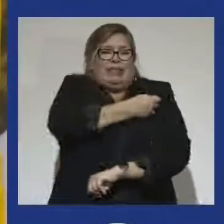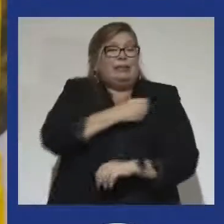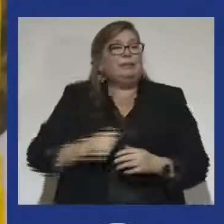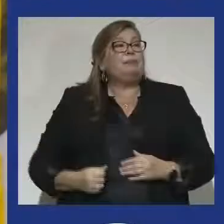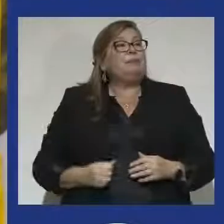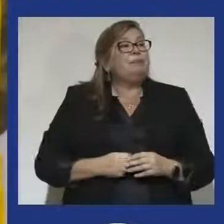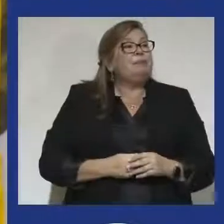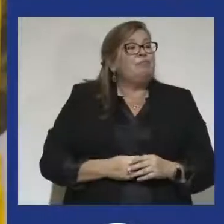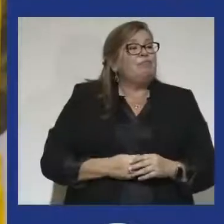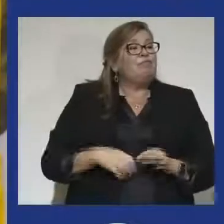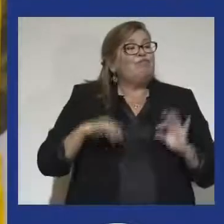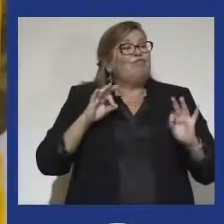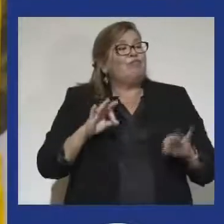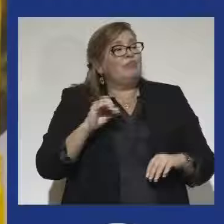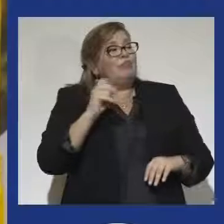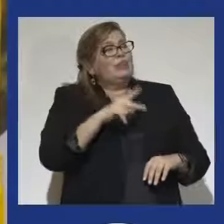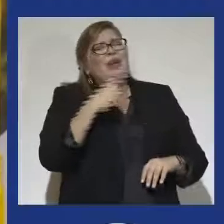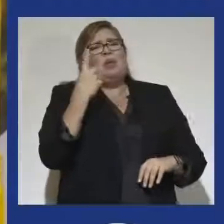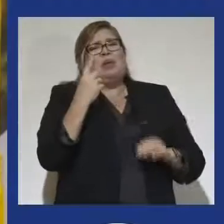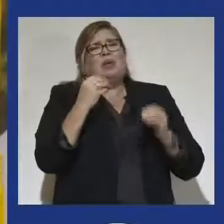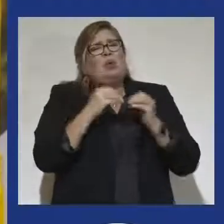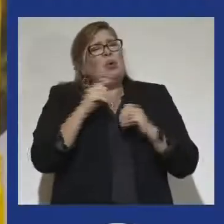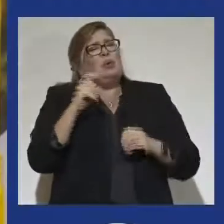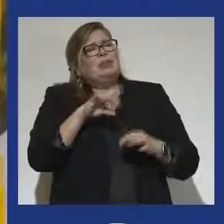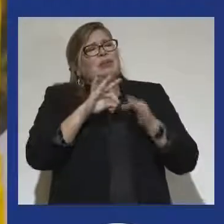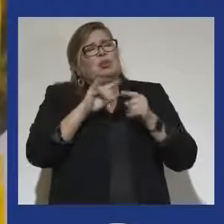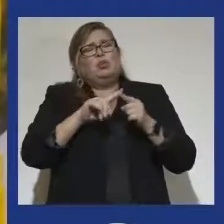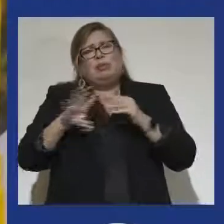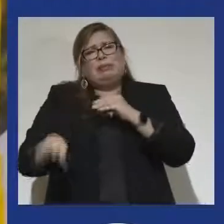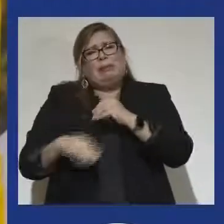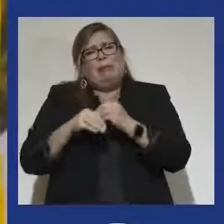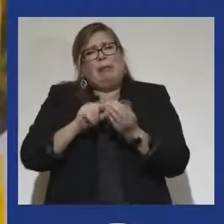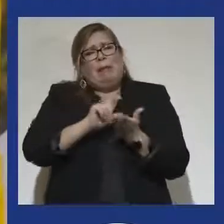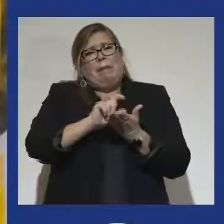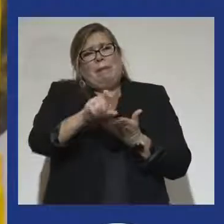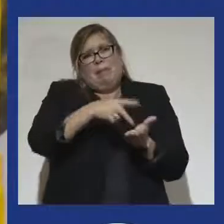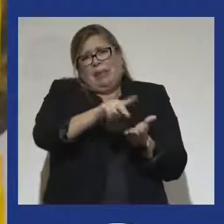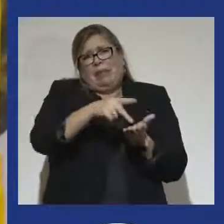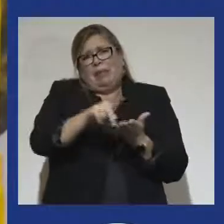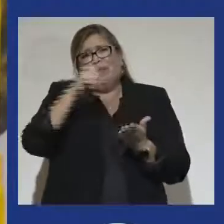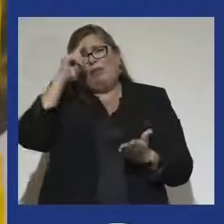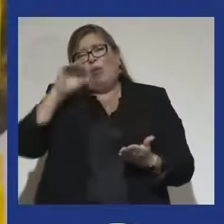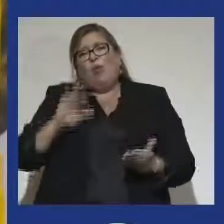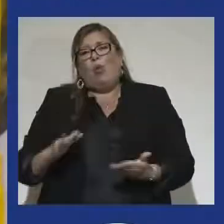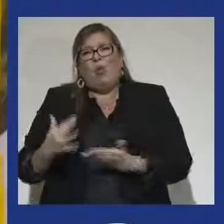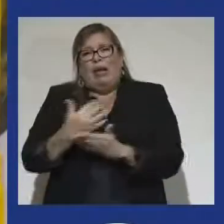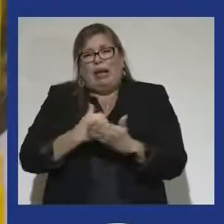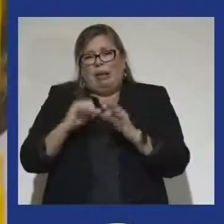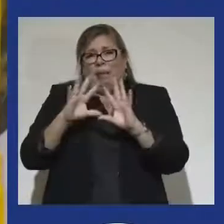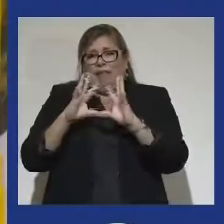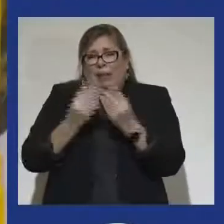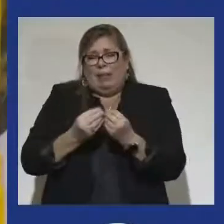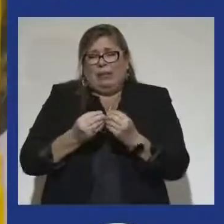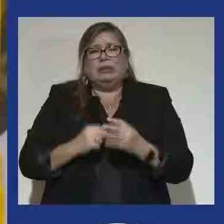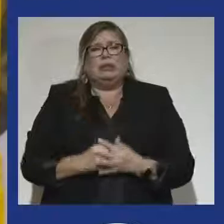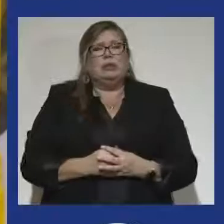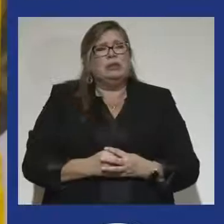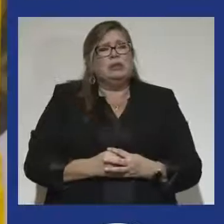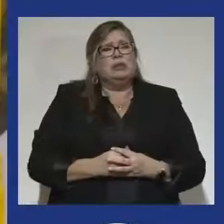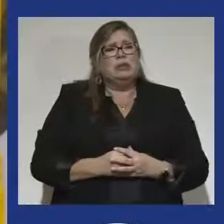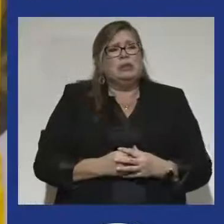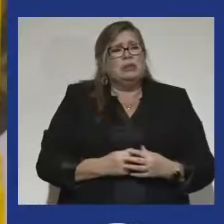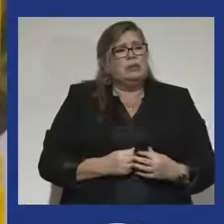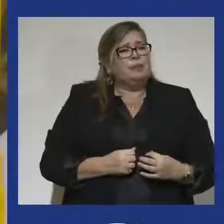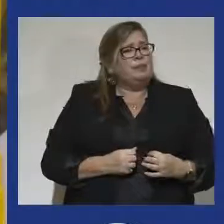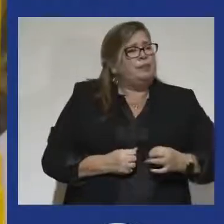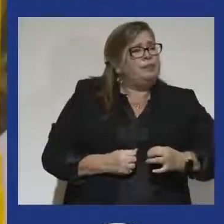question about the supplemental payments that Newsom has proposed for low-income families. Yeah.